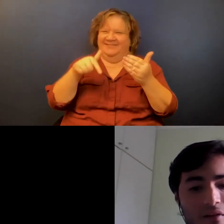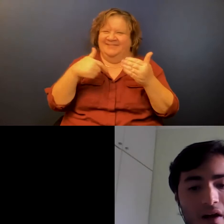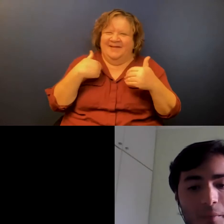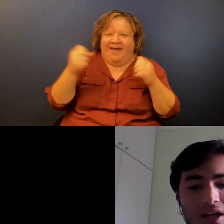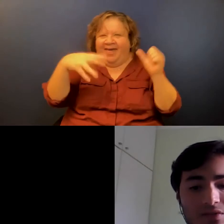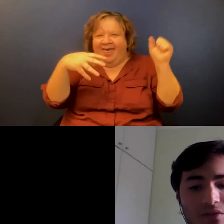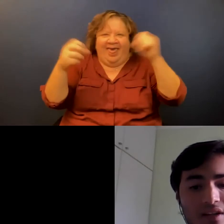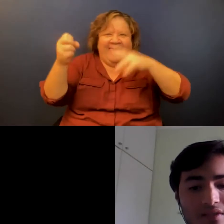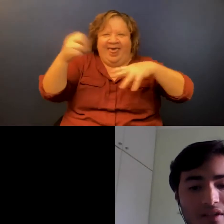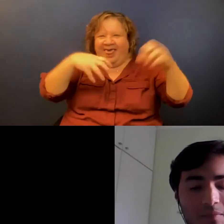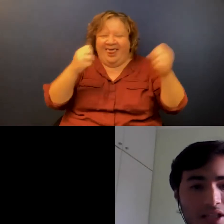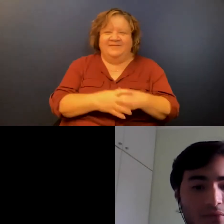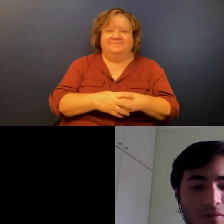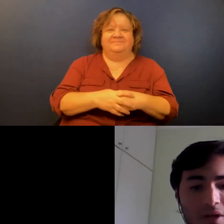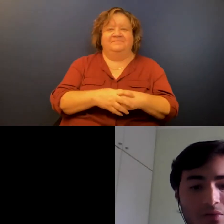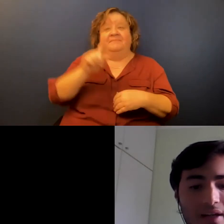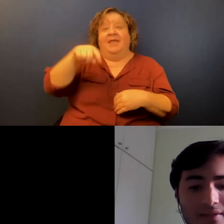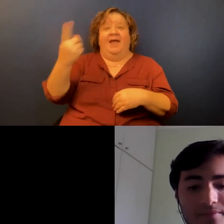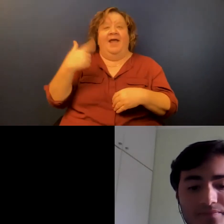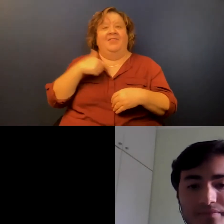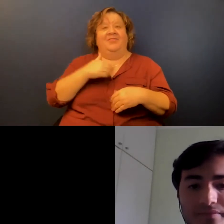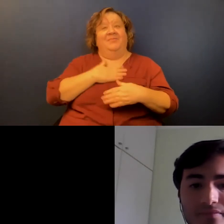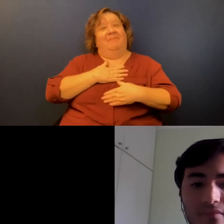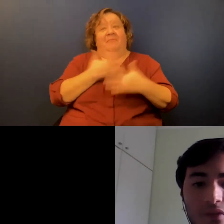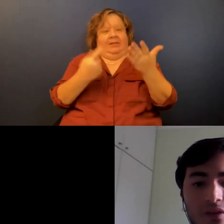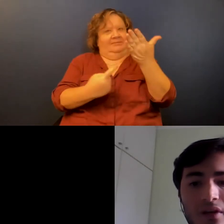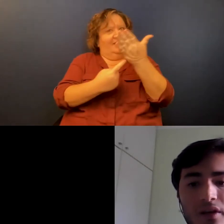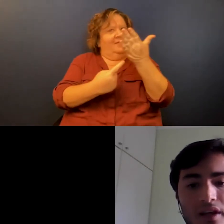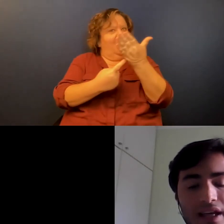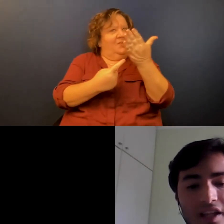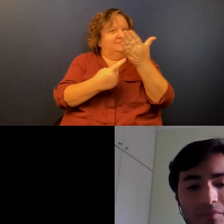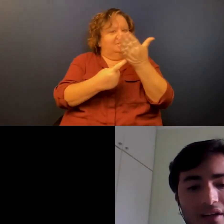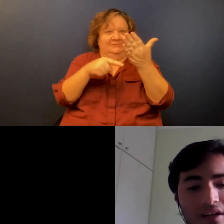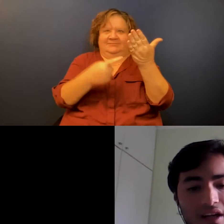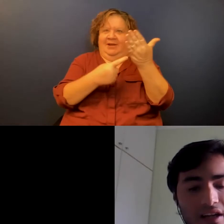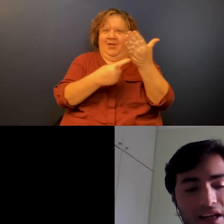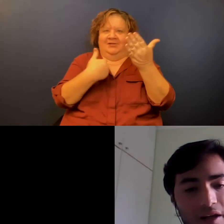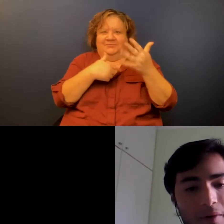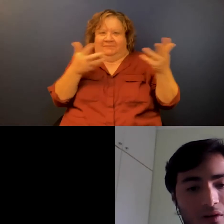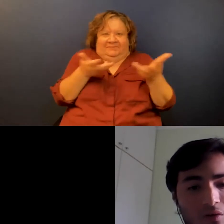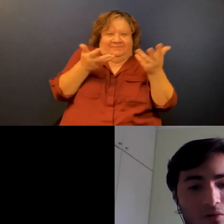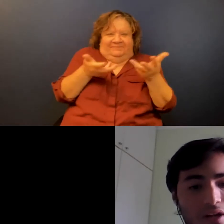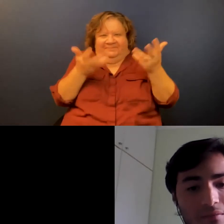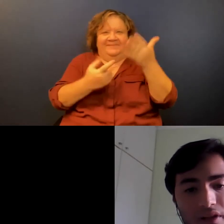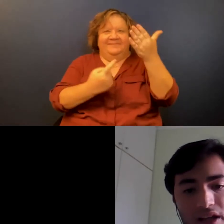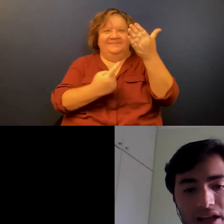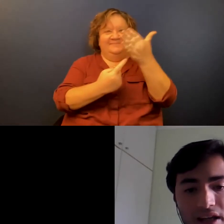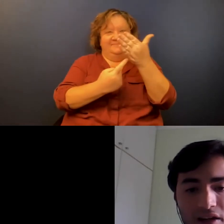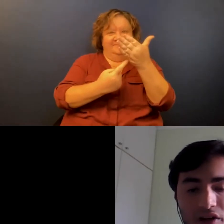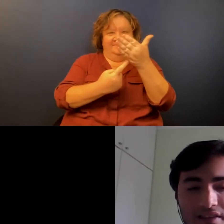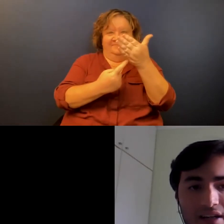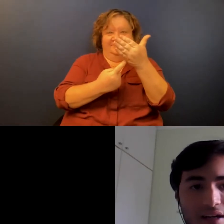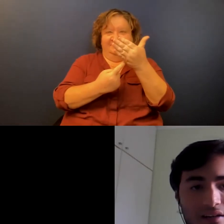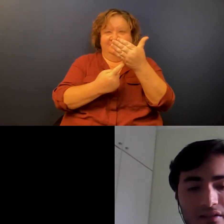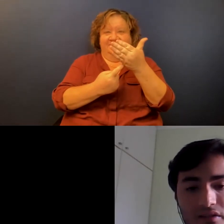title. We held events of having fun through different platforms